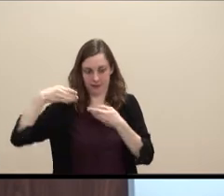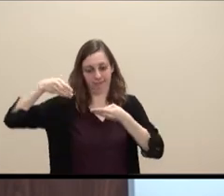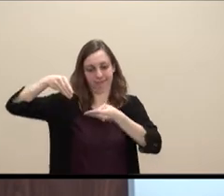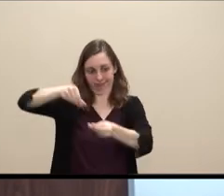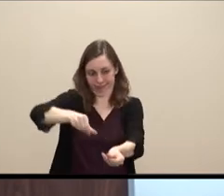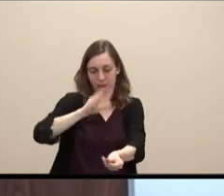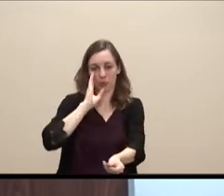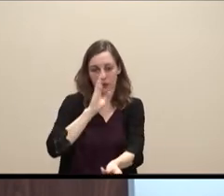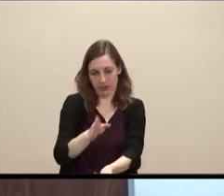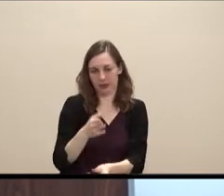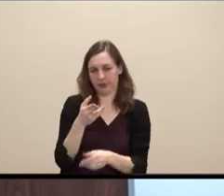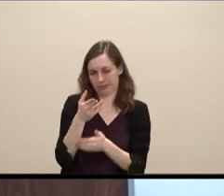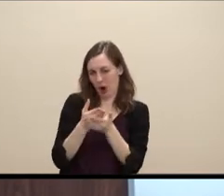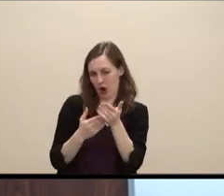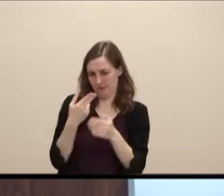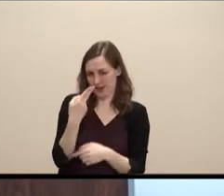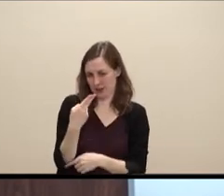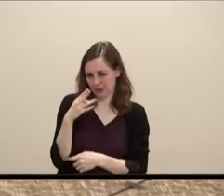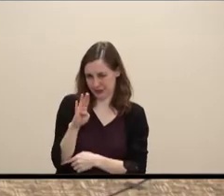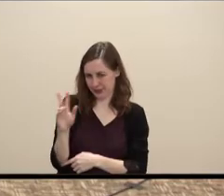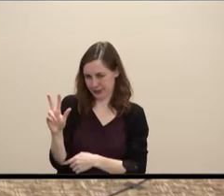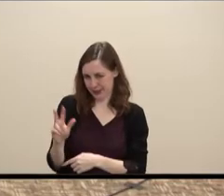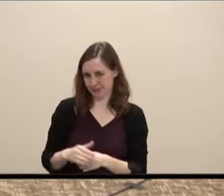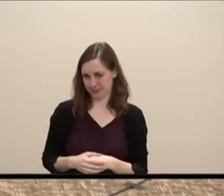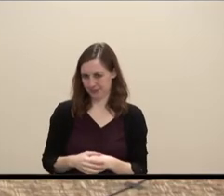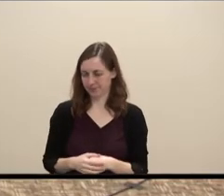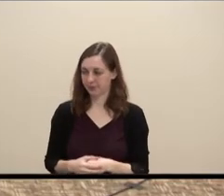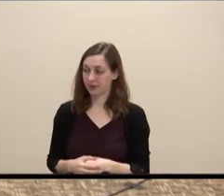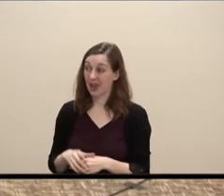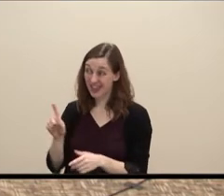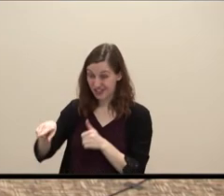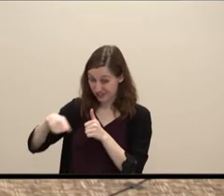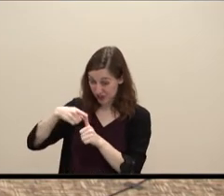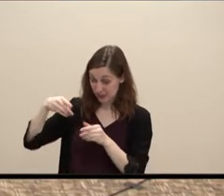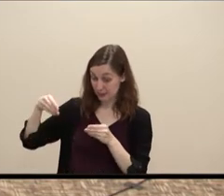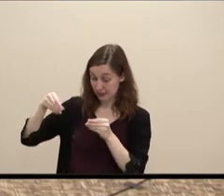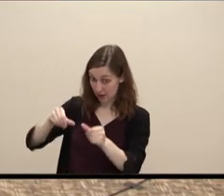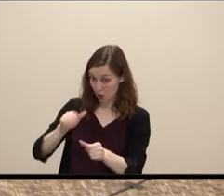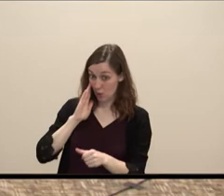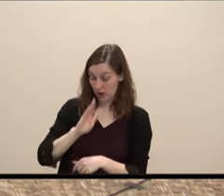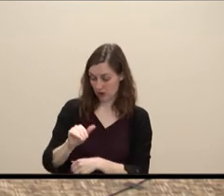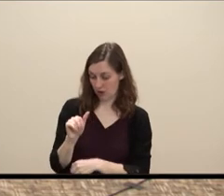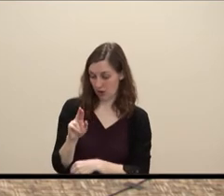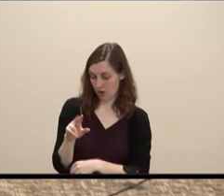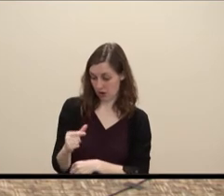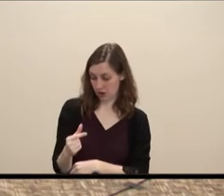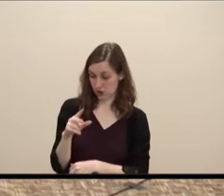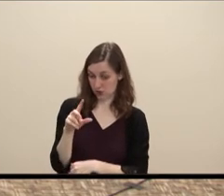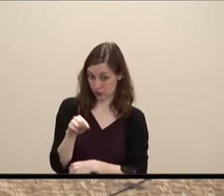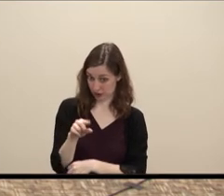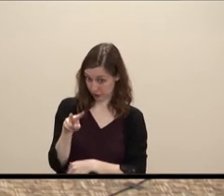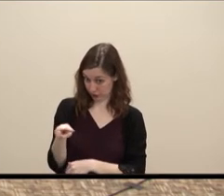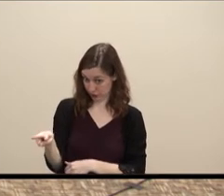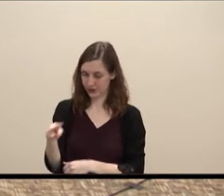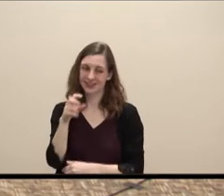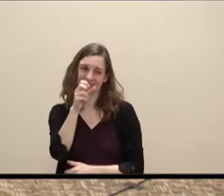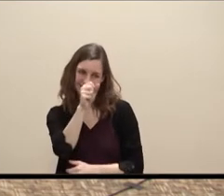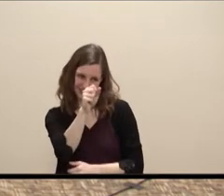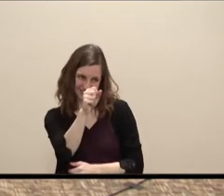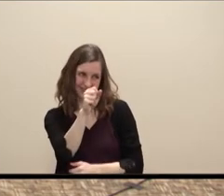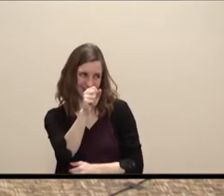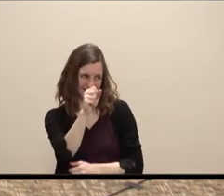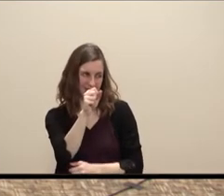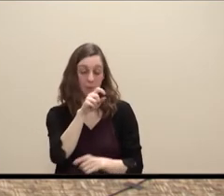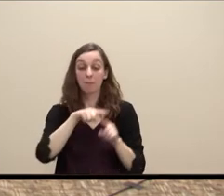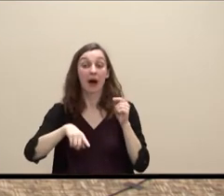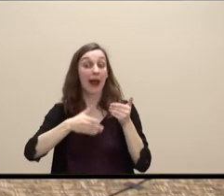3. And the first payout would be August of 22. Yes, because this some, yeah. But